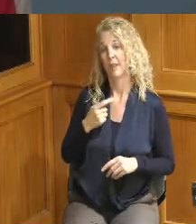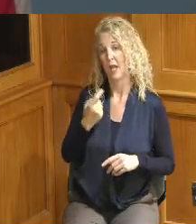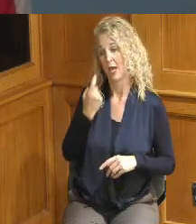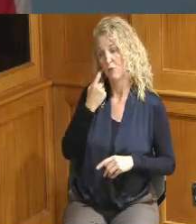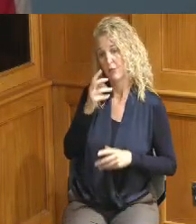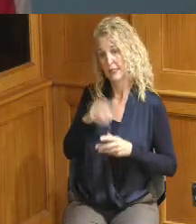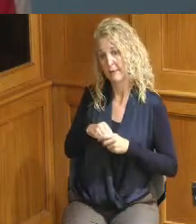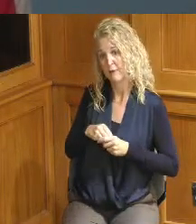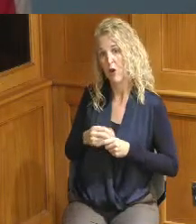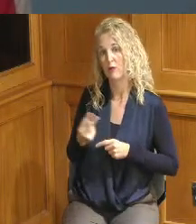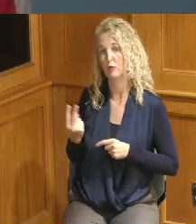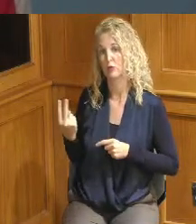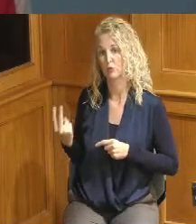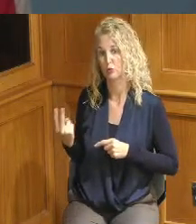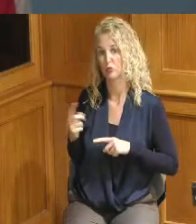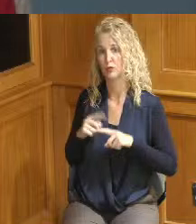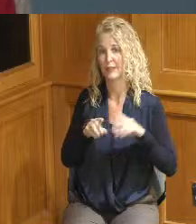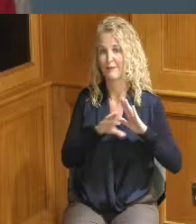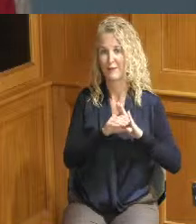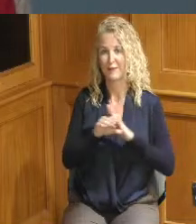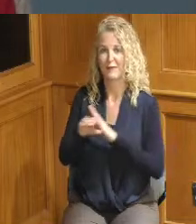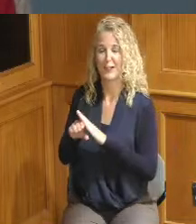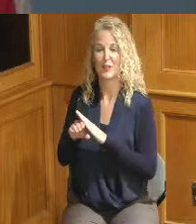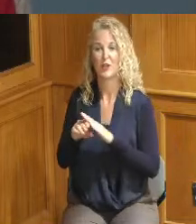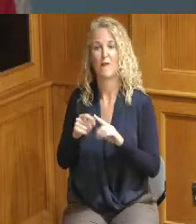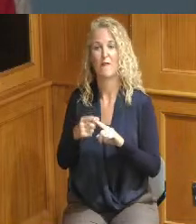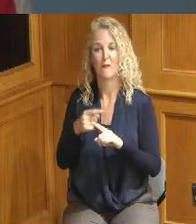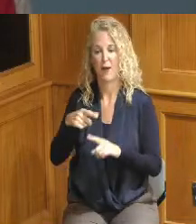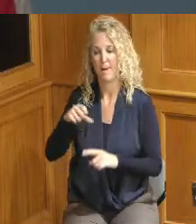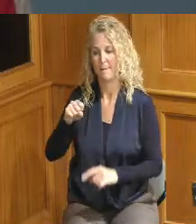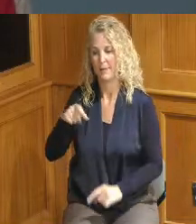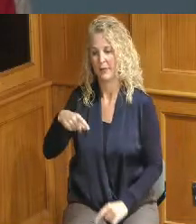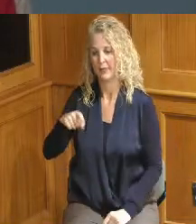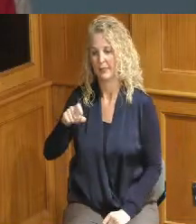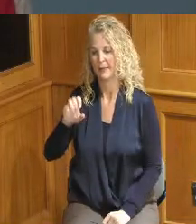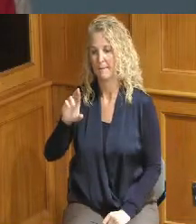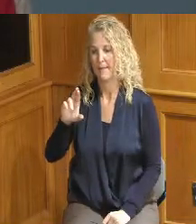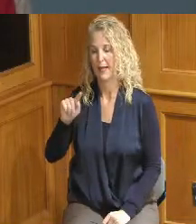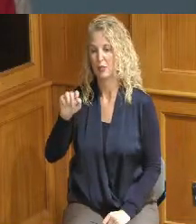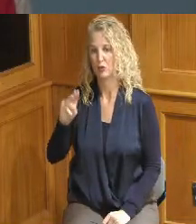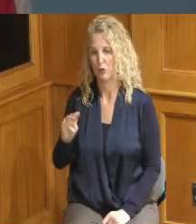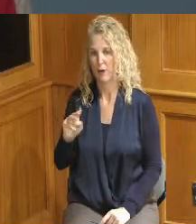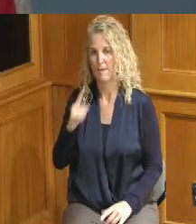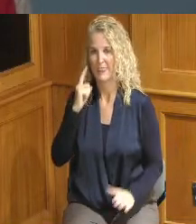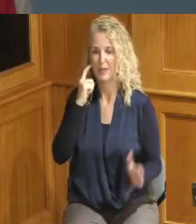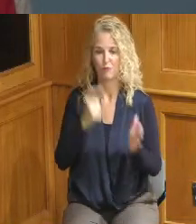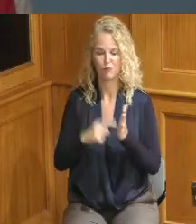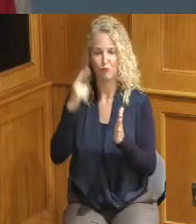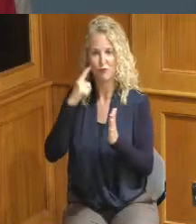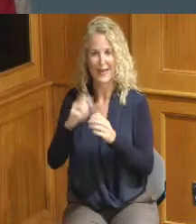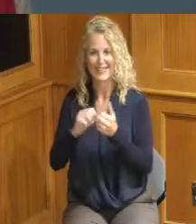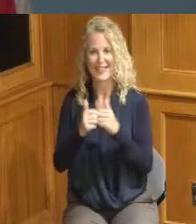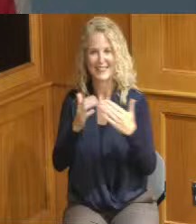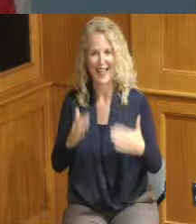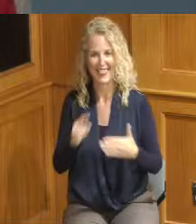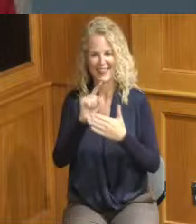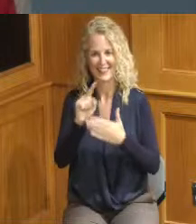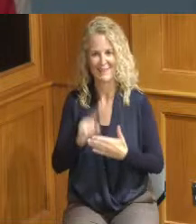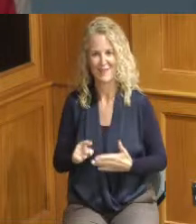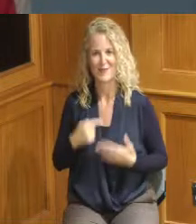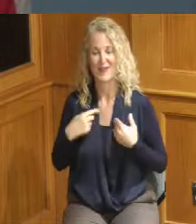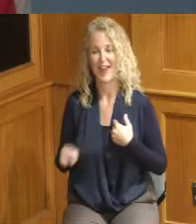in two videos through Spectrum Television. They recognized athletes of the week, and I did